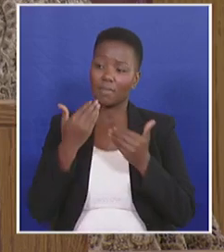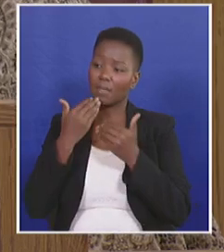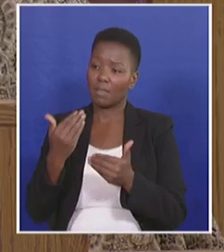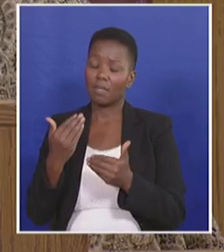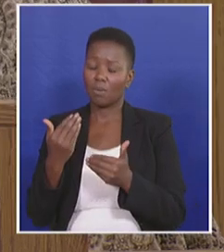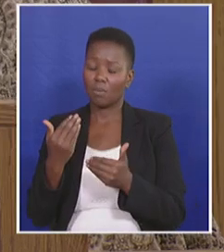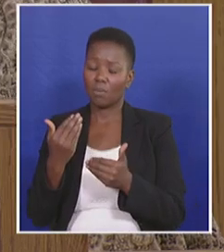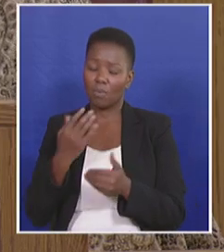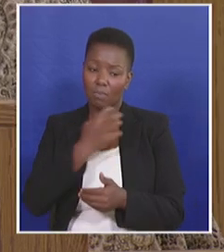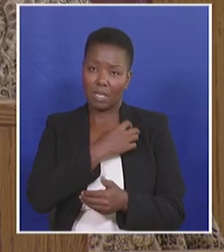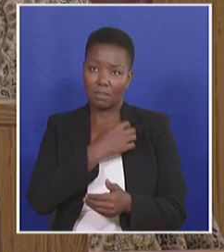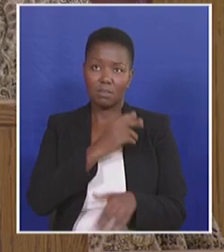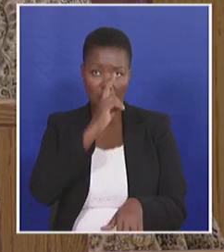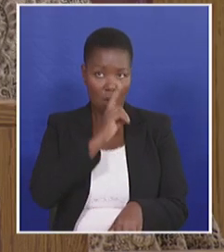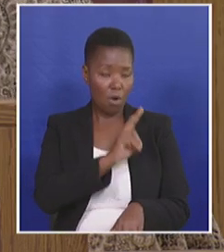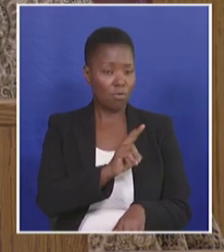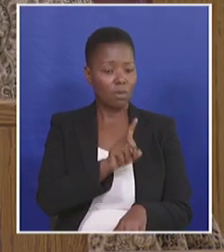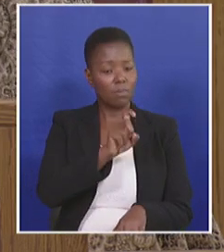Qimbi.